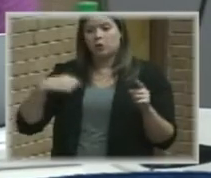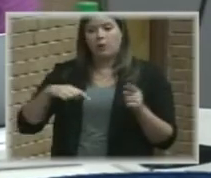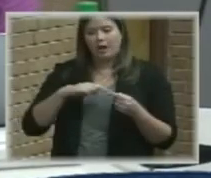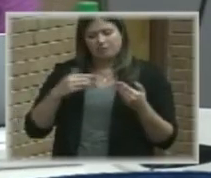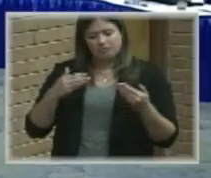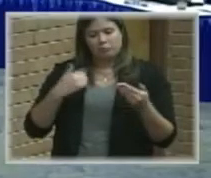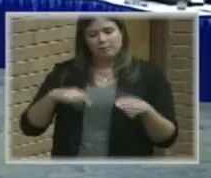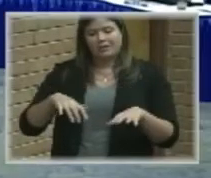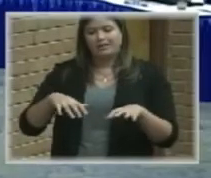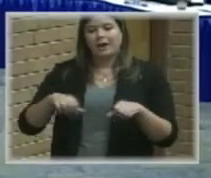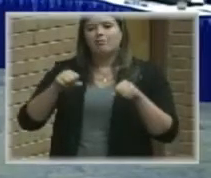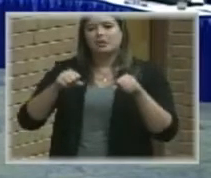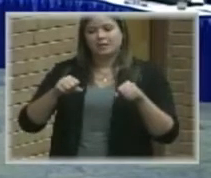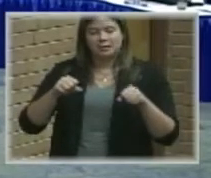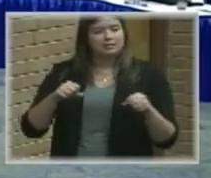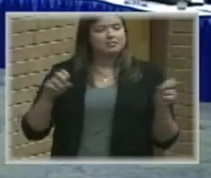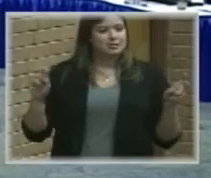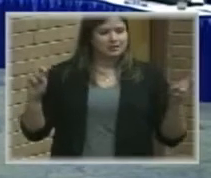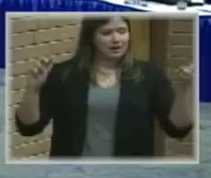Second.